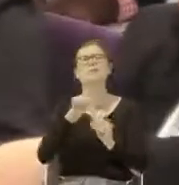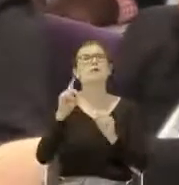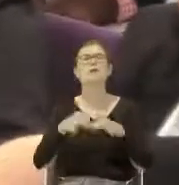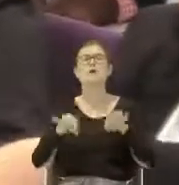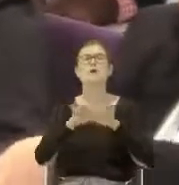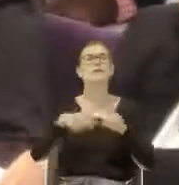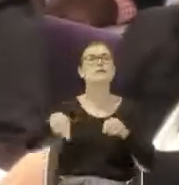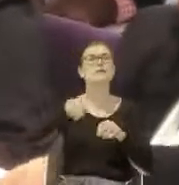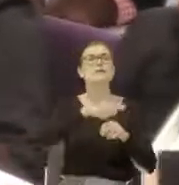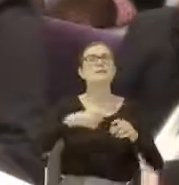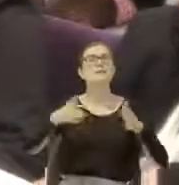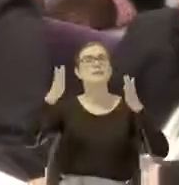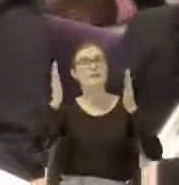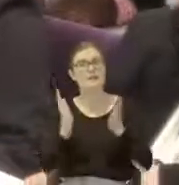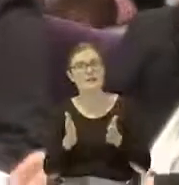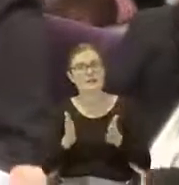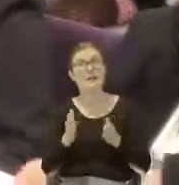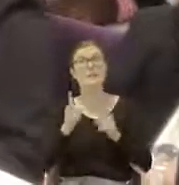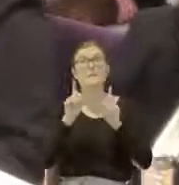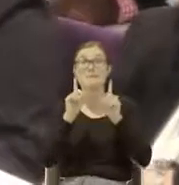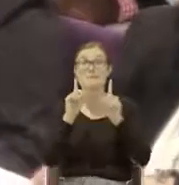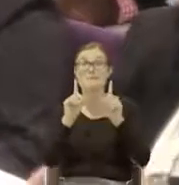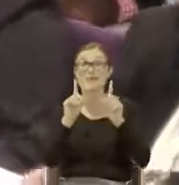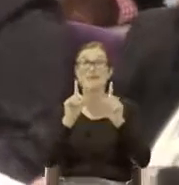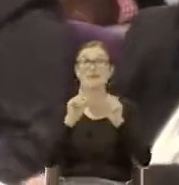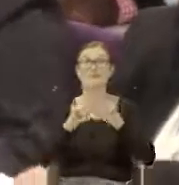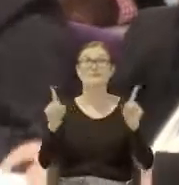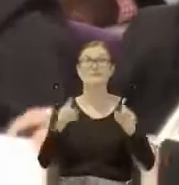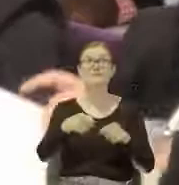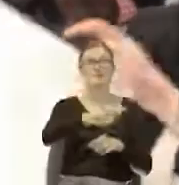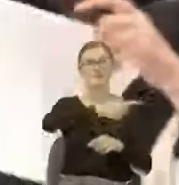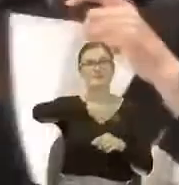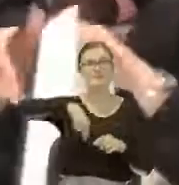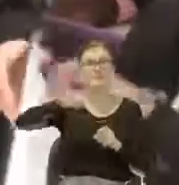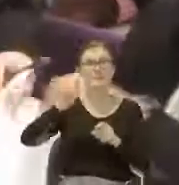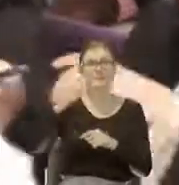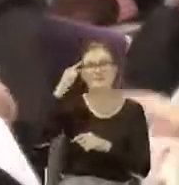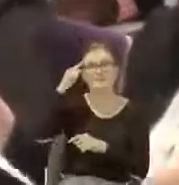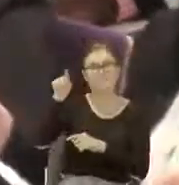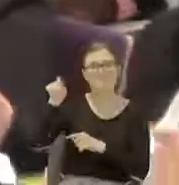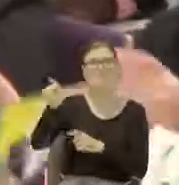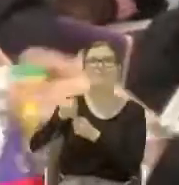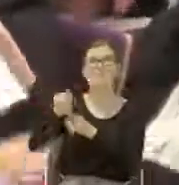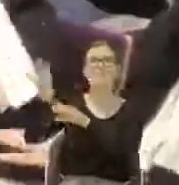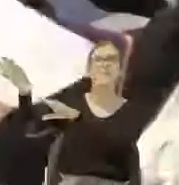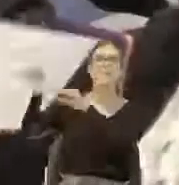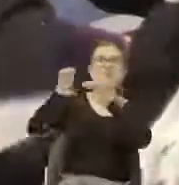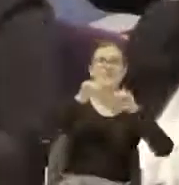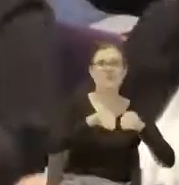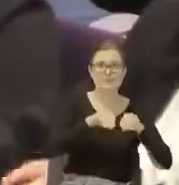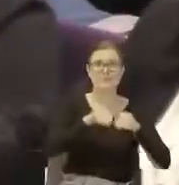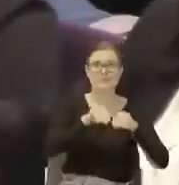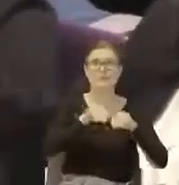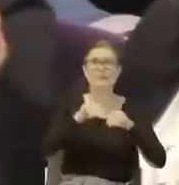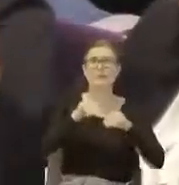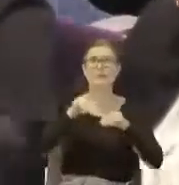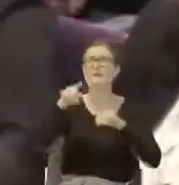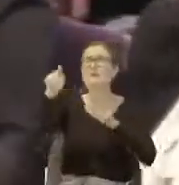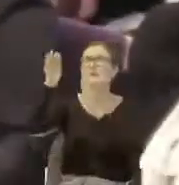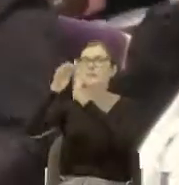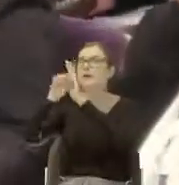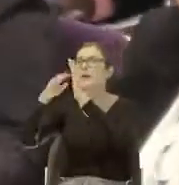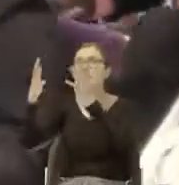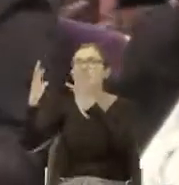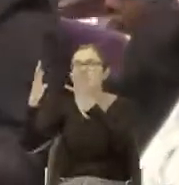back home as to be taken care of. The issues of SDGs, we look at areas where we